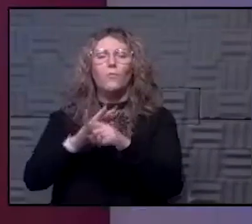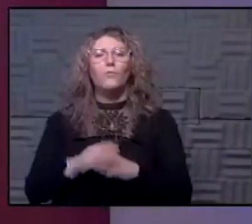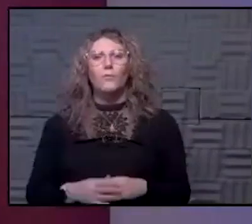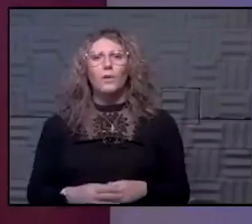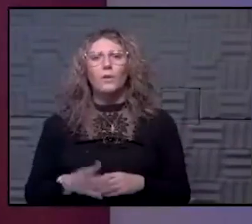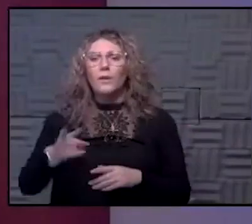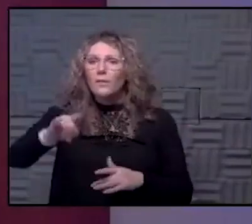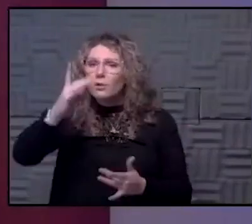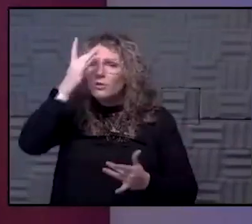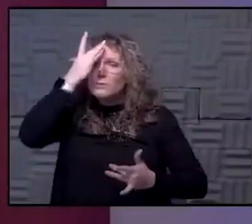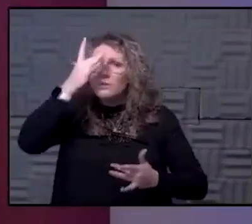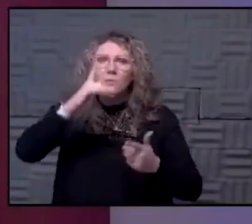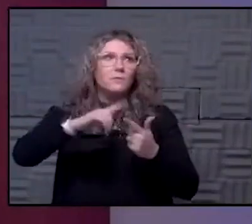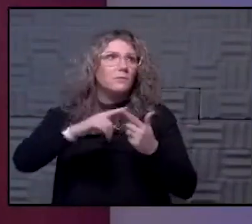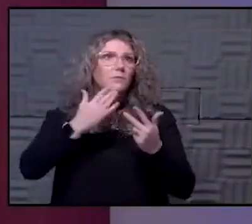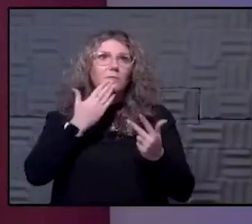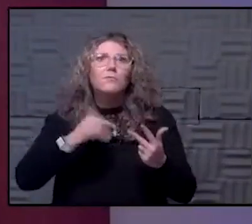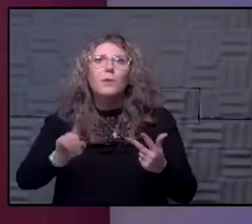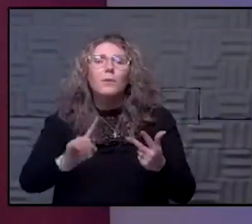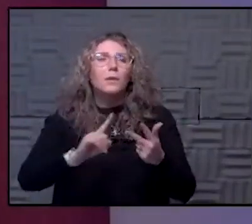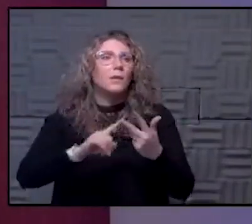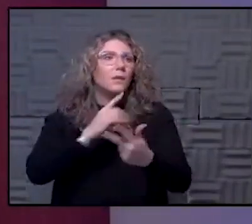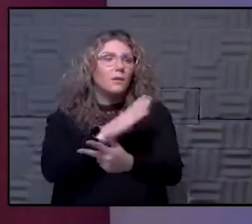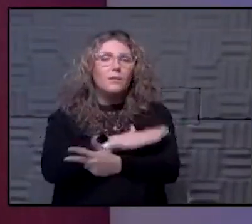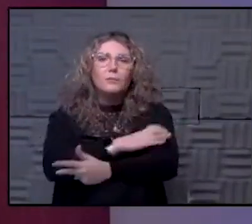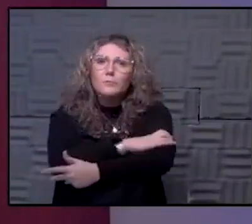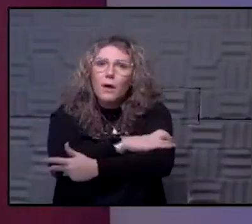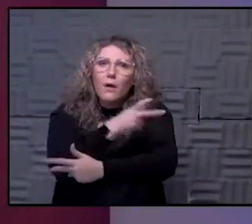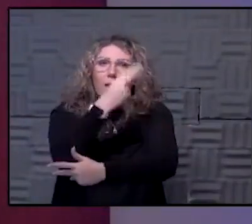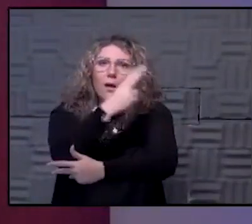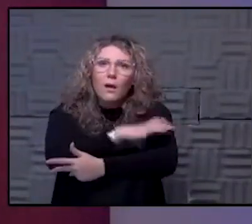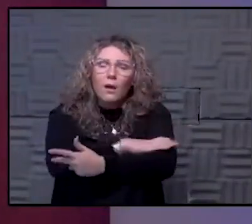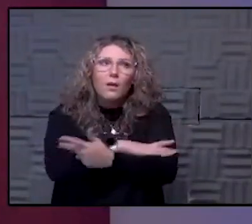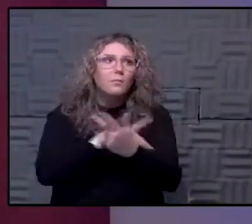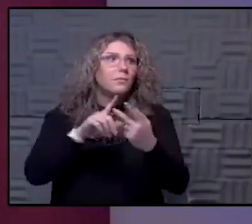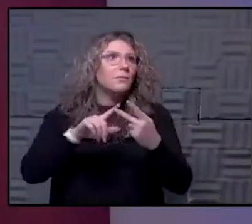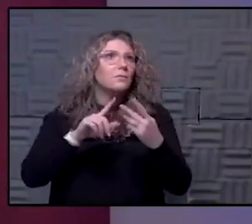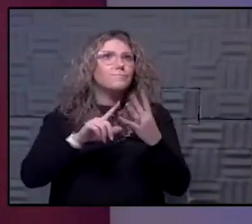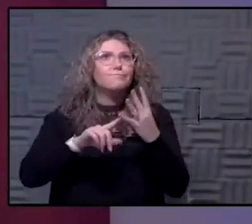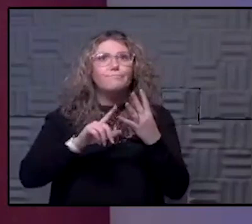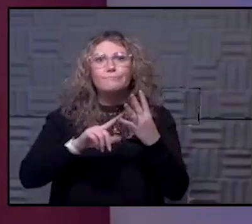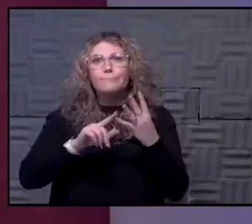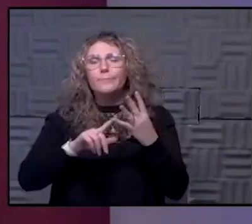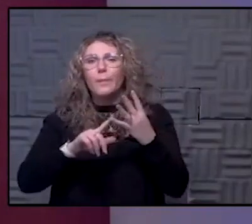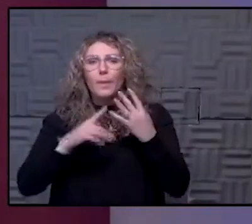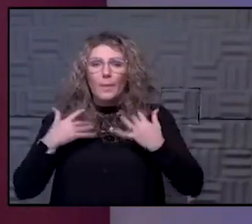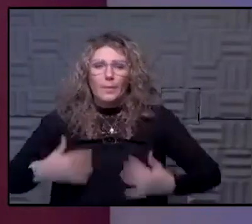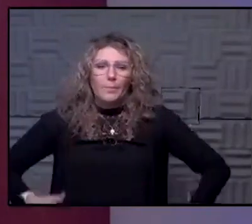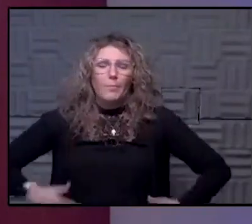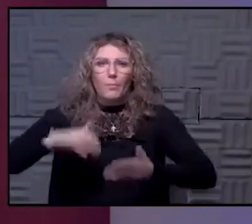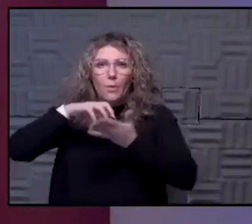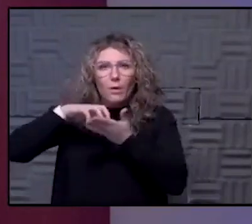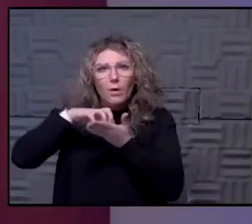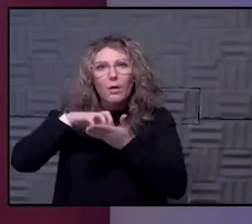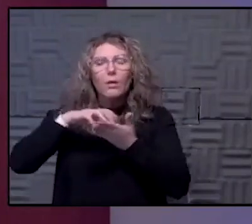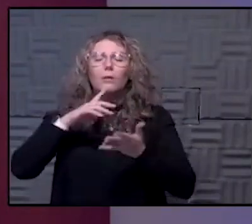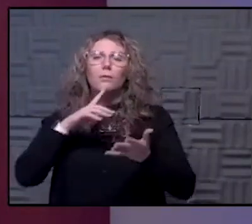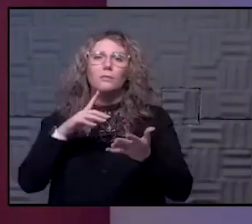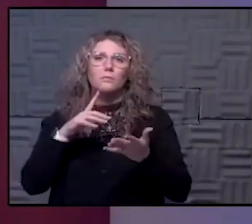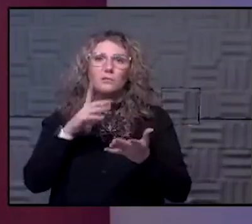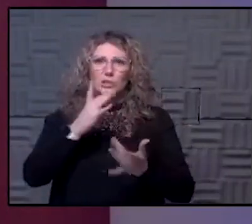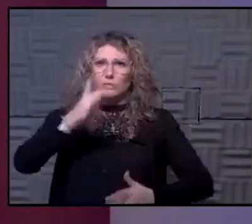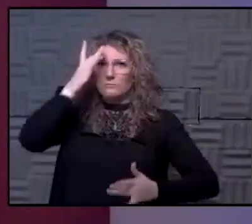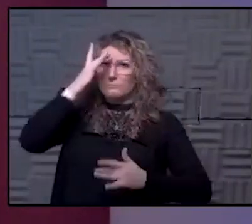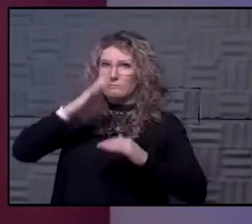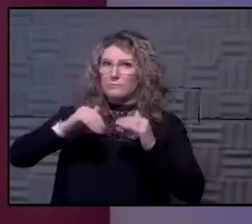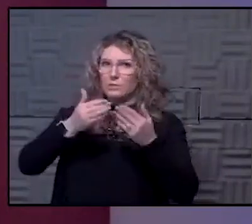they're sick, they have diabetes, hypertension, heart disease, on immunosuppression. Obviously, they're sicker than